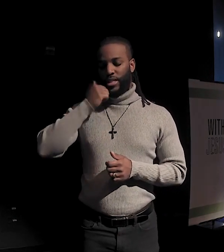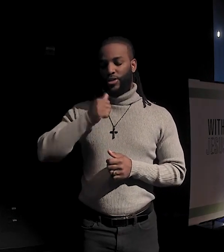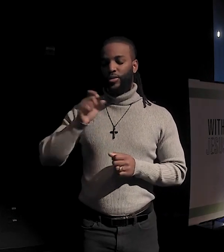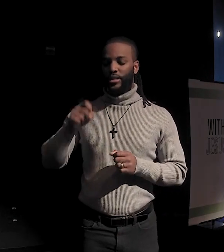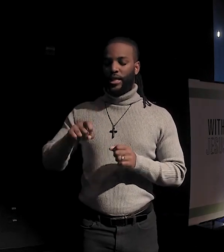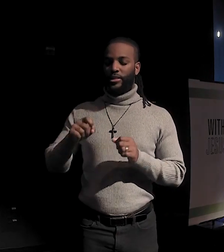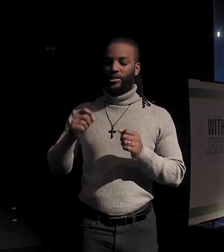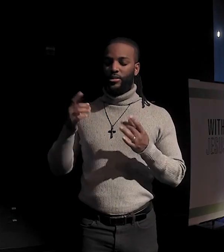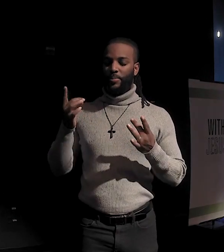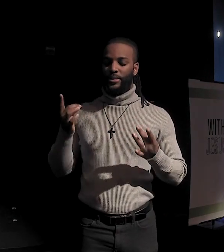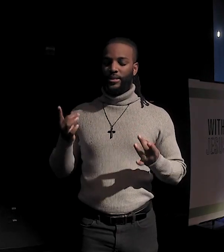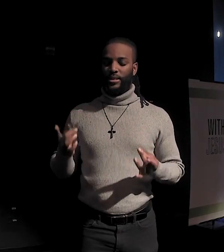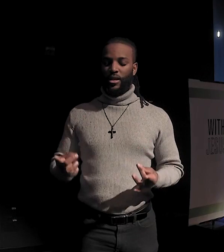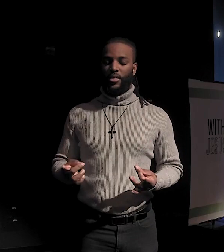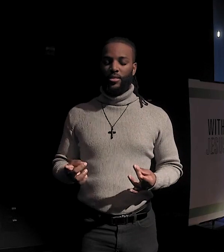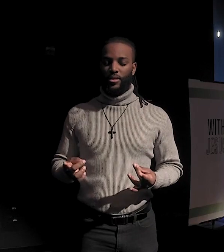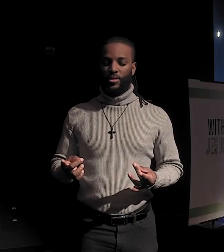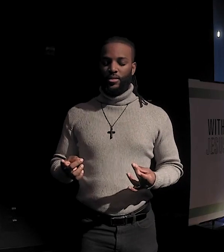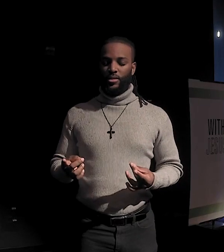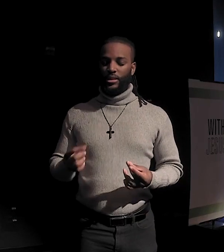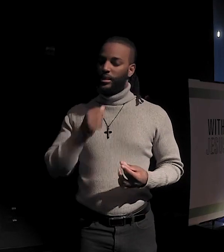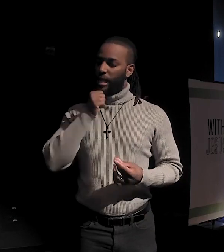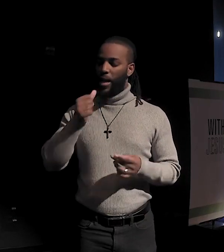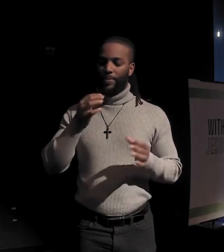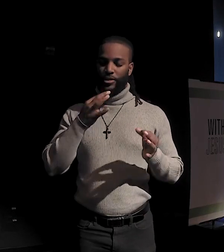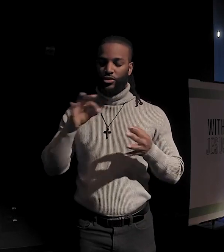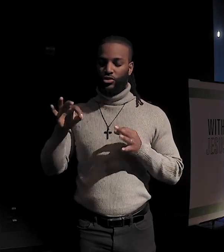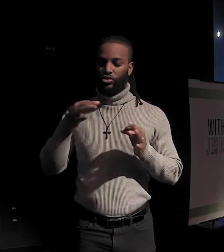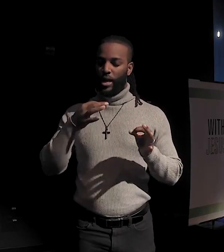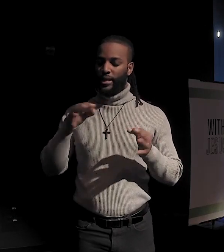can be still and not be distracted.